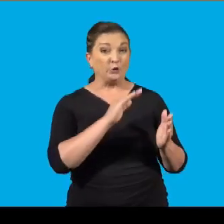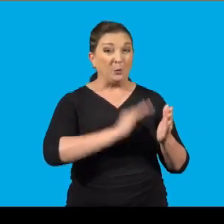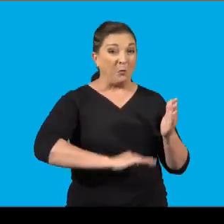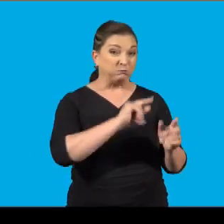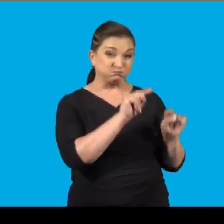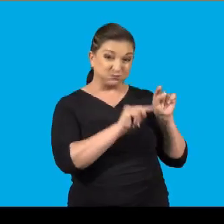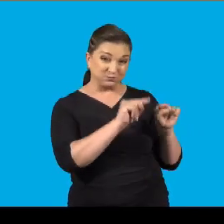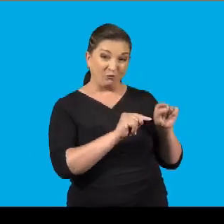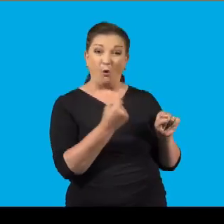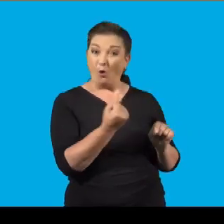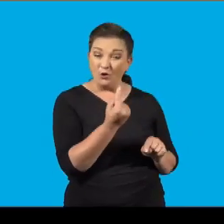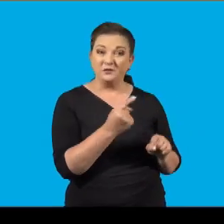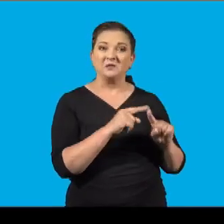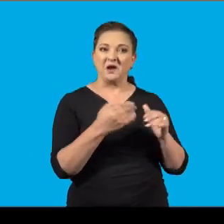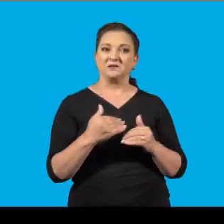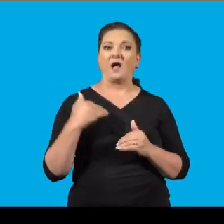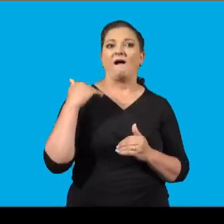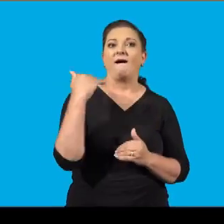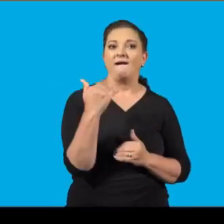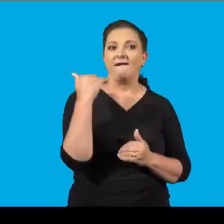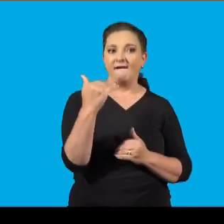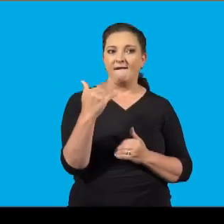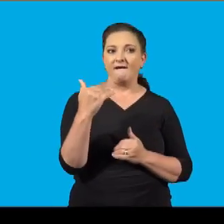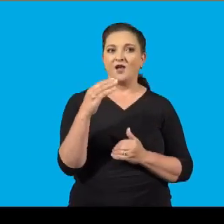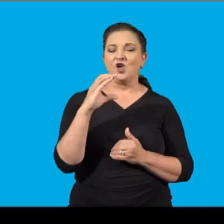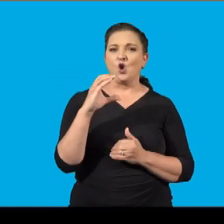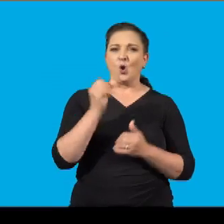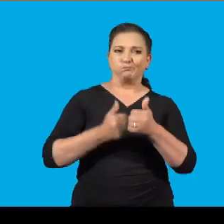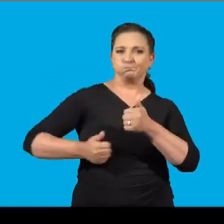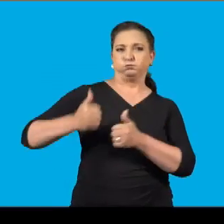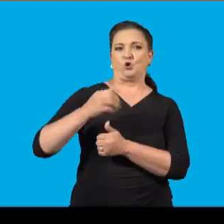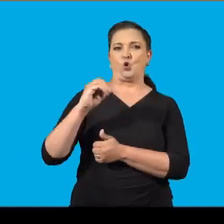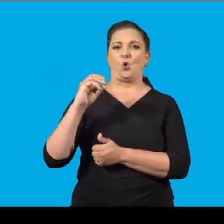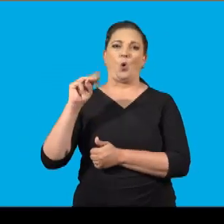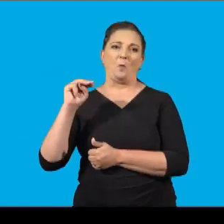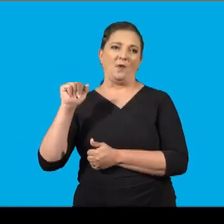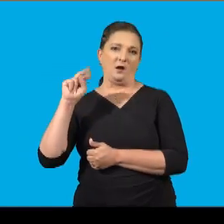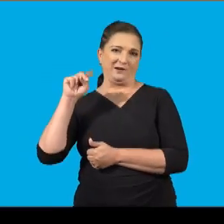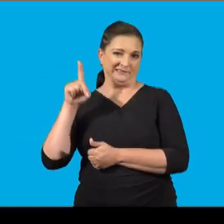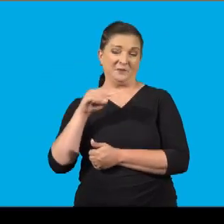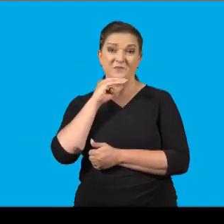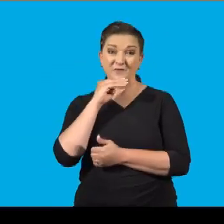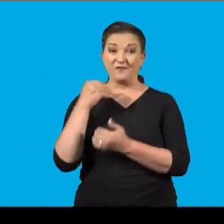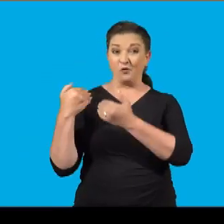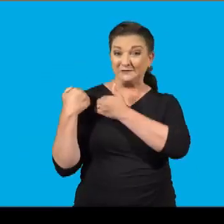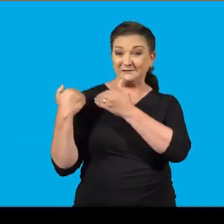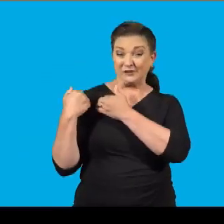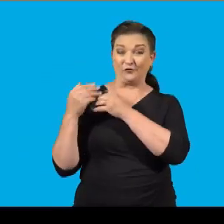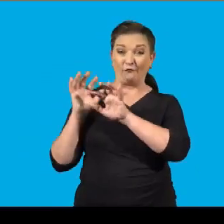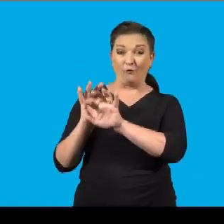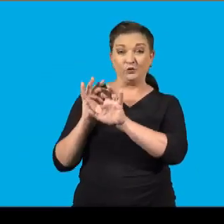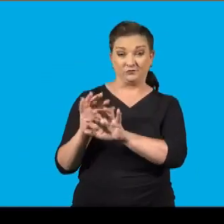perpetrators, but the high command as well. So in other words, those people who were in charge, the high command of the